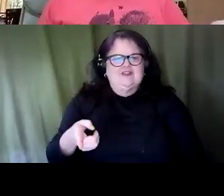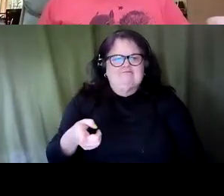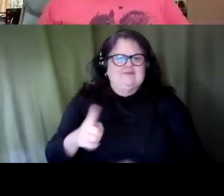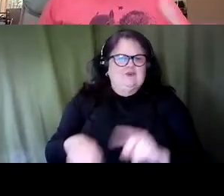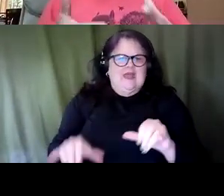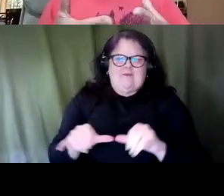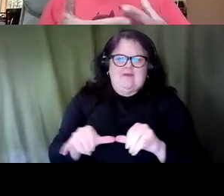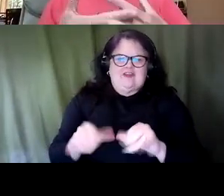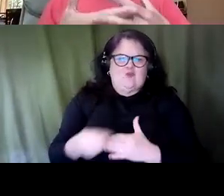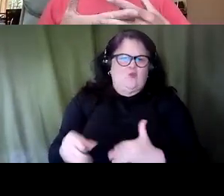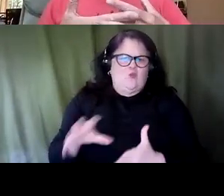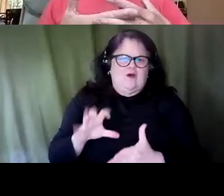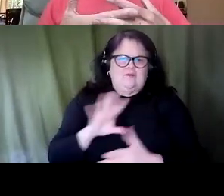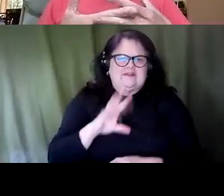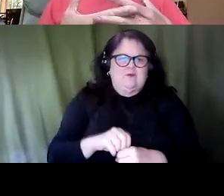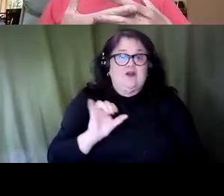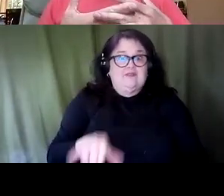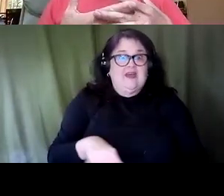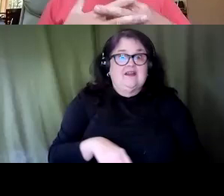wealth that is part of it. And